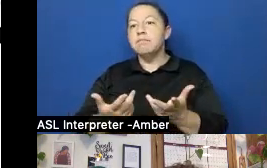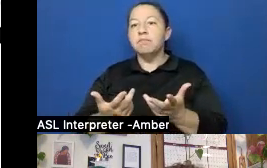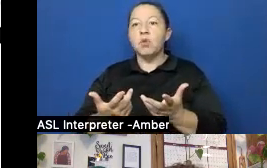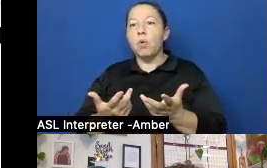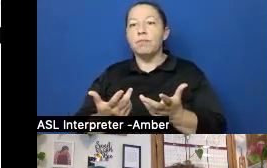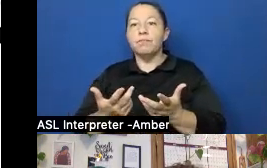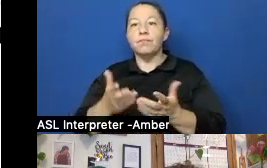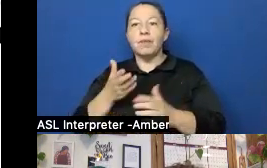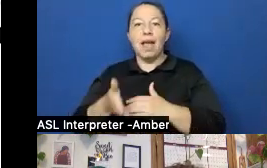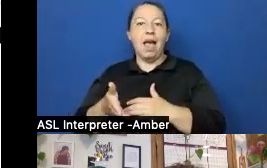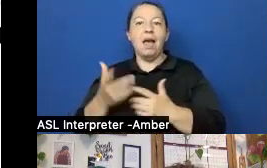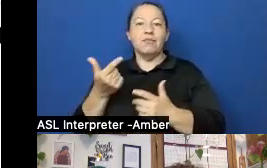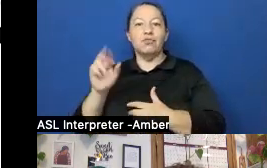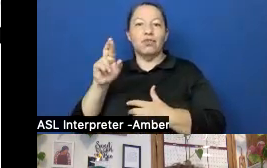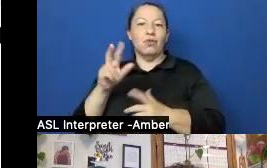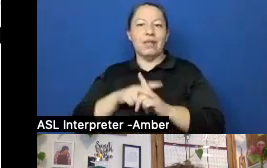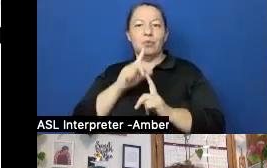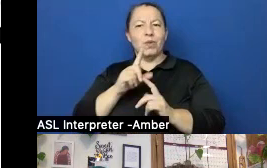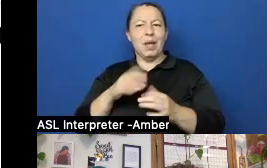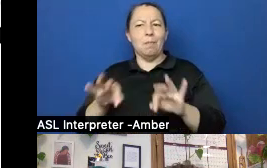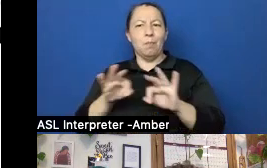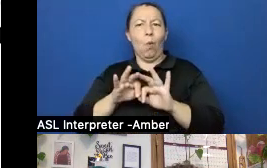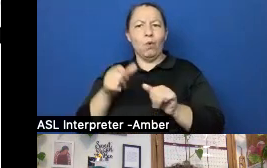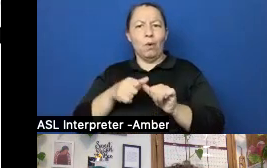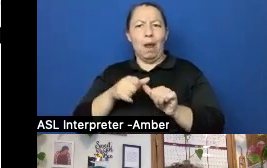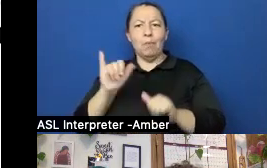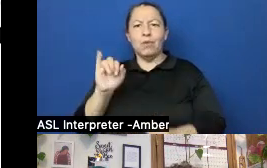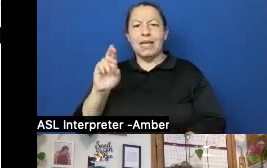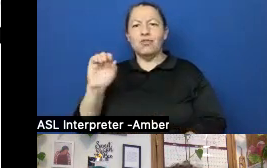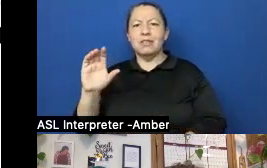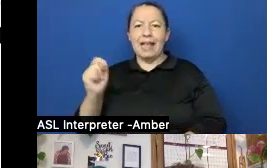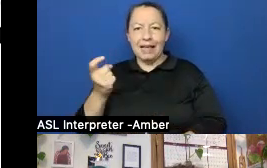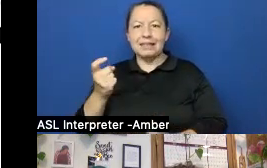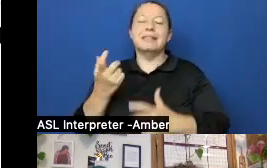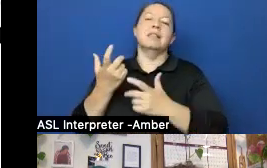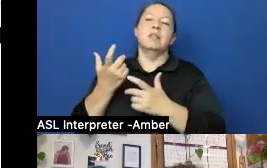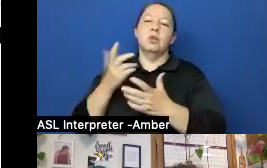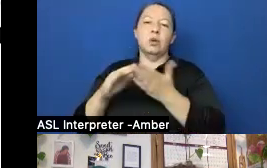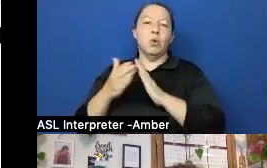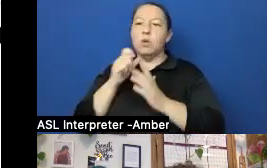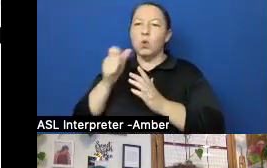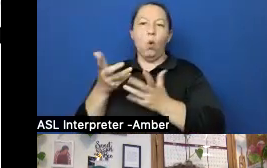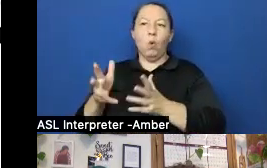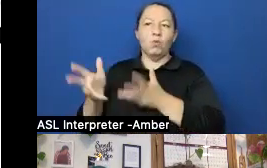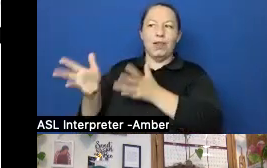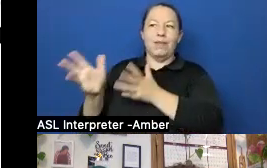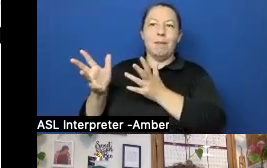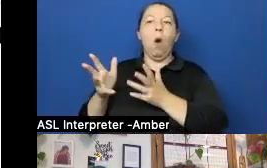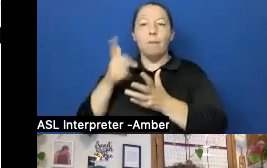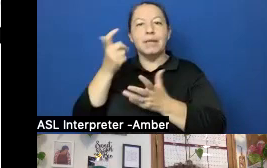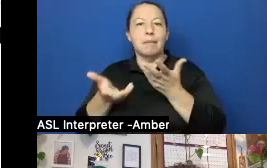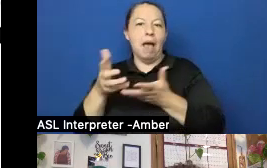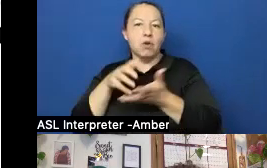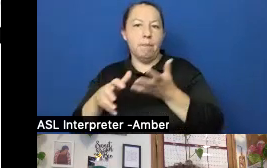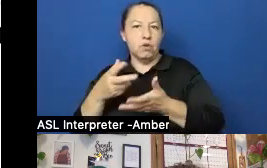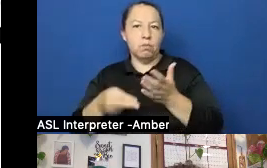important to remember our intersex community, that they're not left out, that someone may have a combination. And really, it's just when we